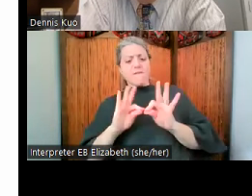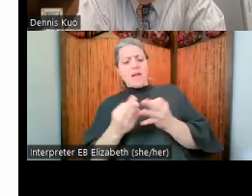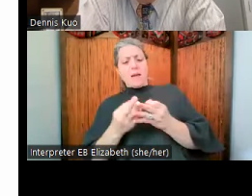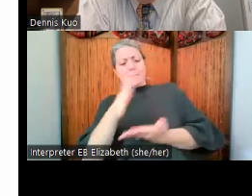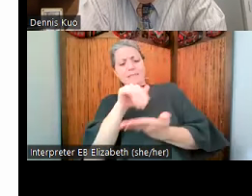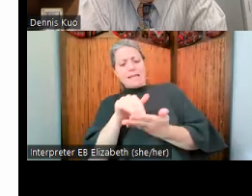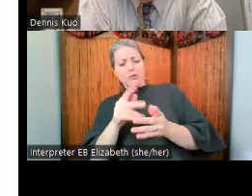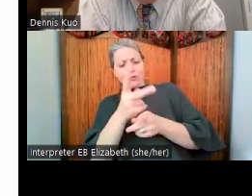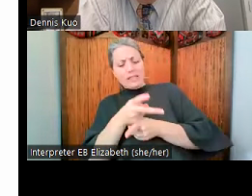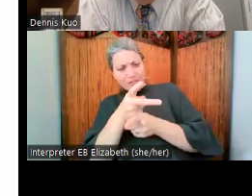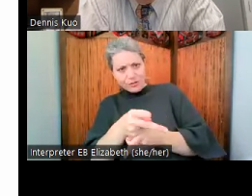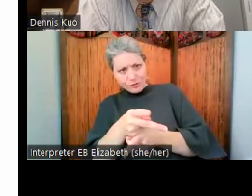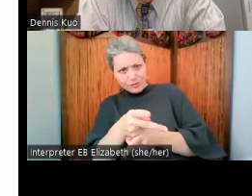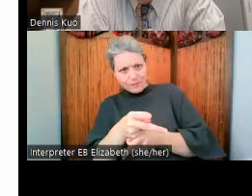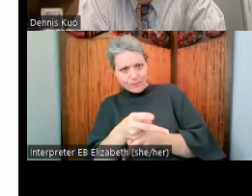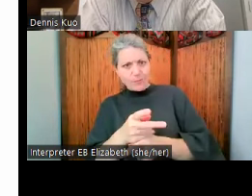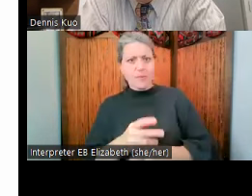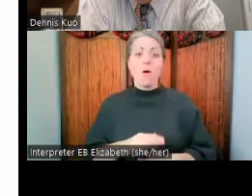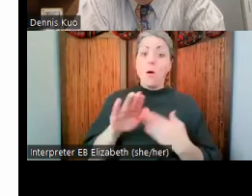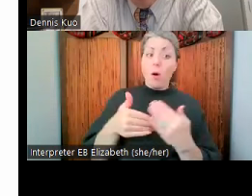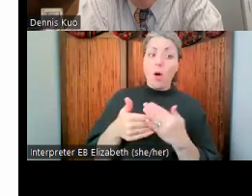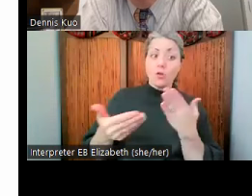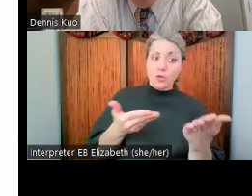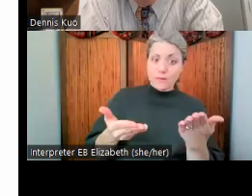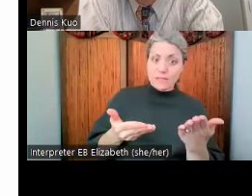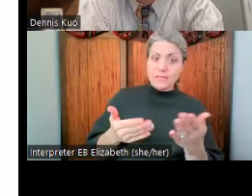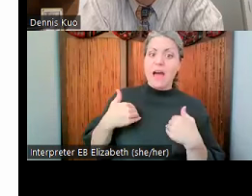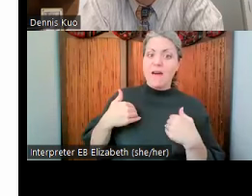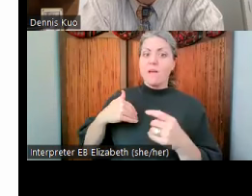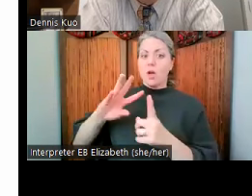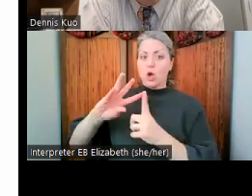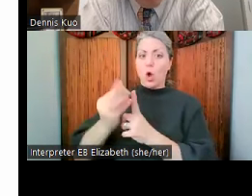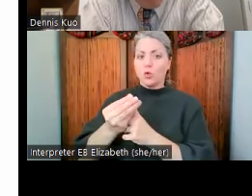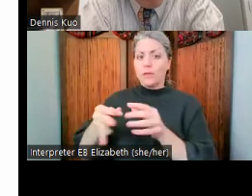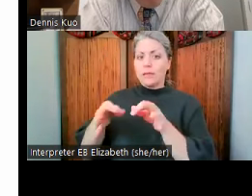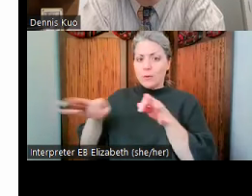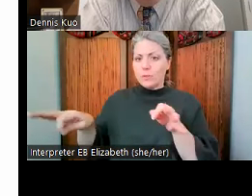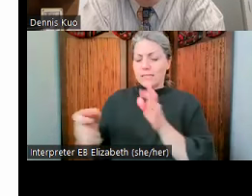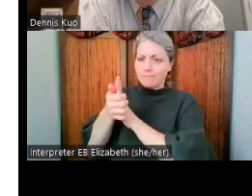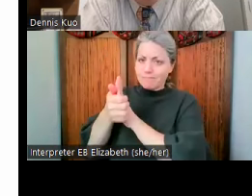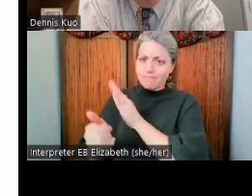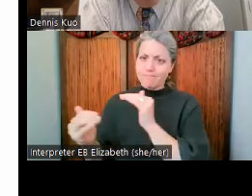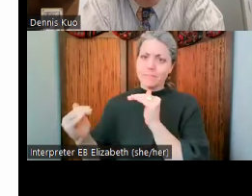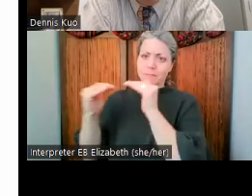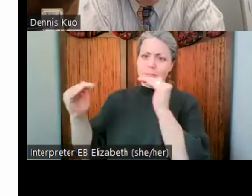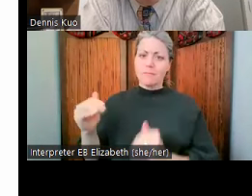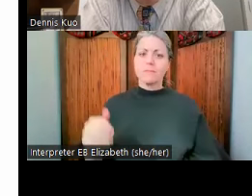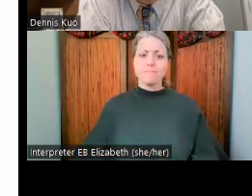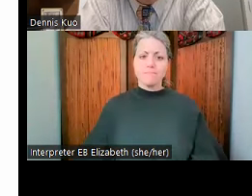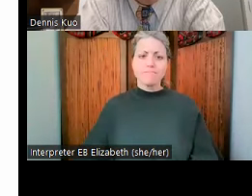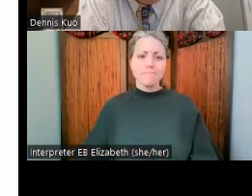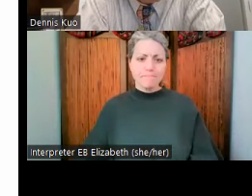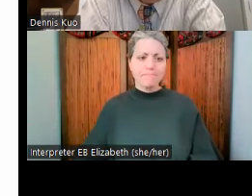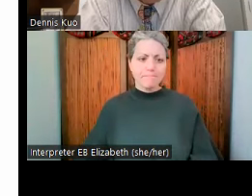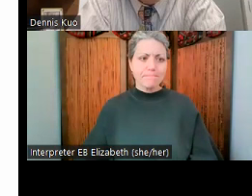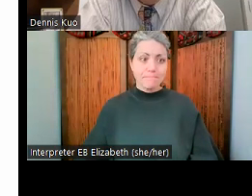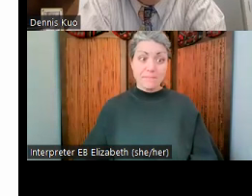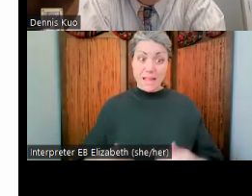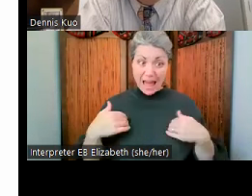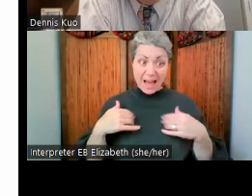services and system components are delivered with cultural and linguistic competence. to have a well-functioning system of care